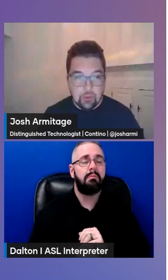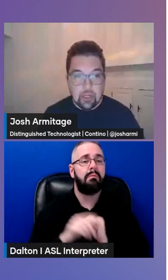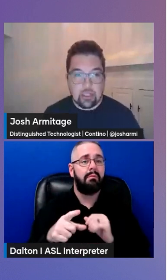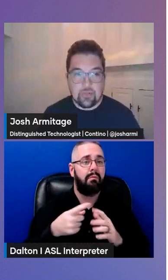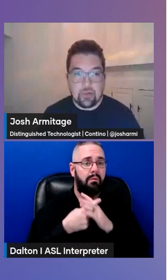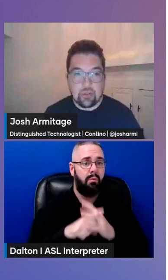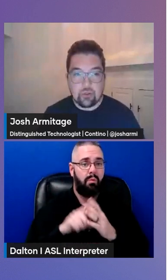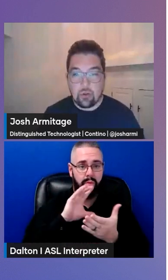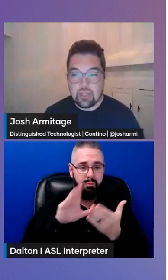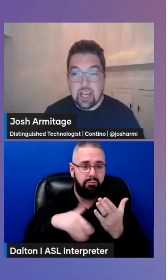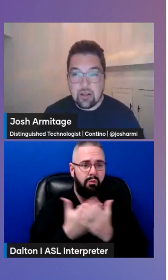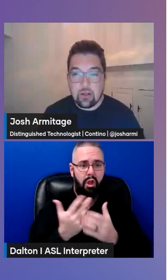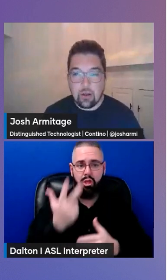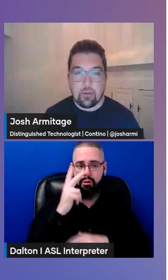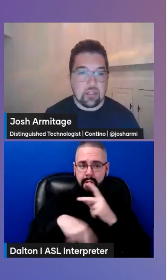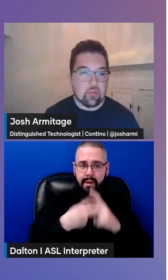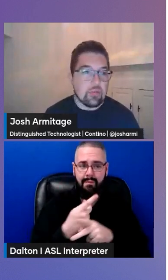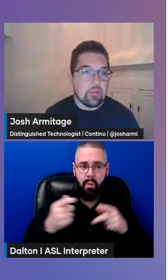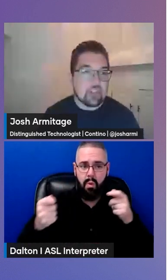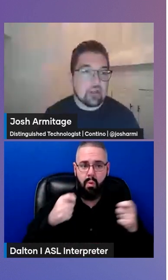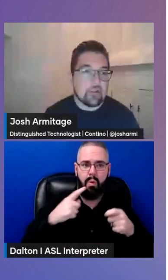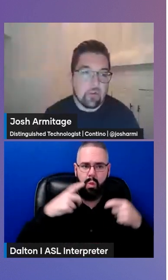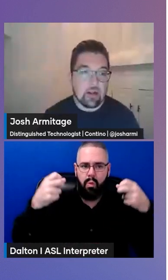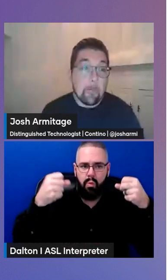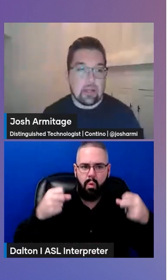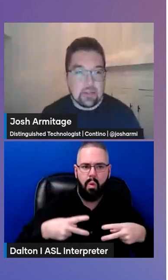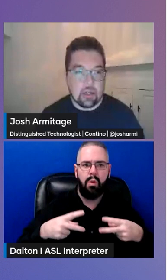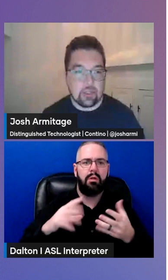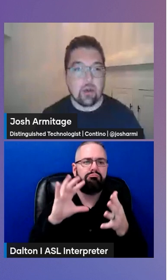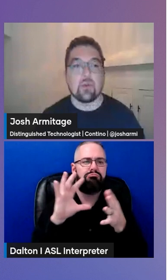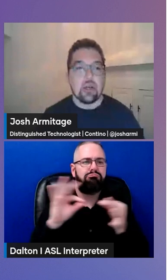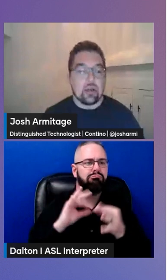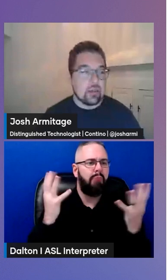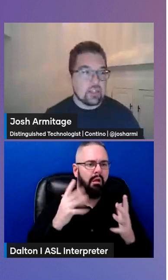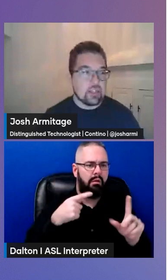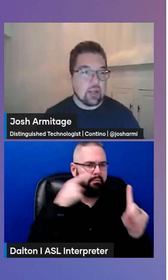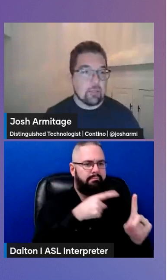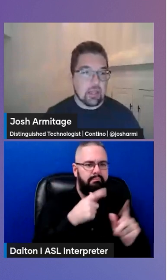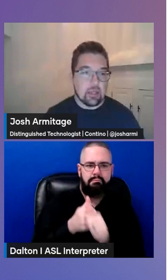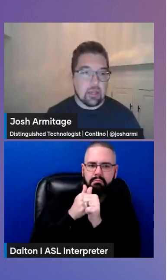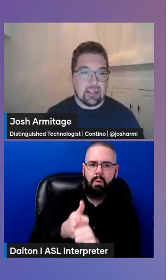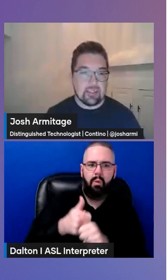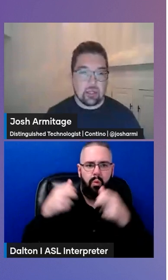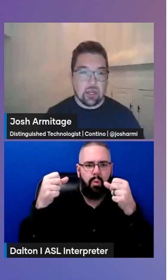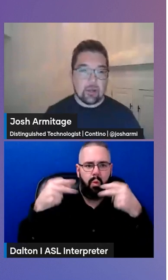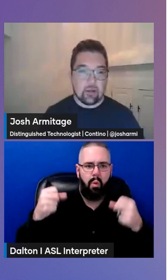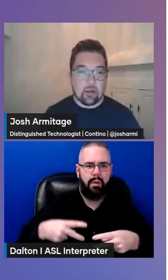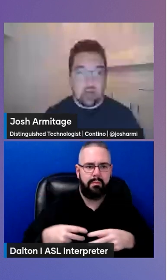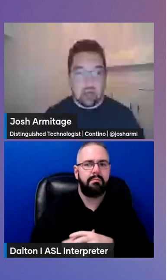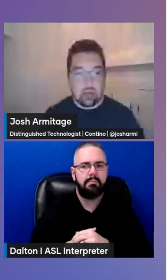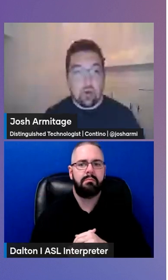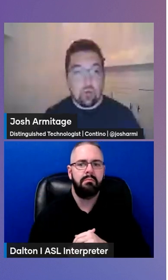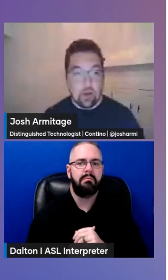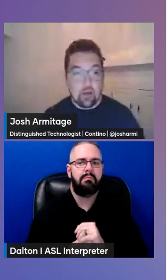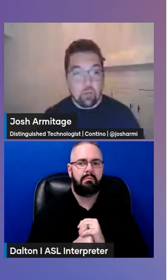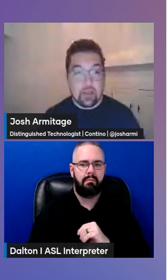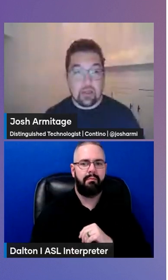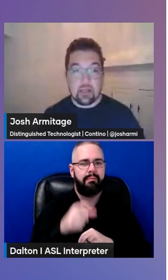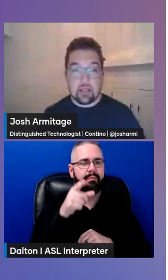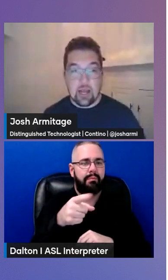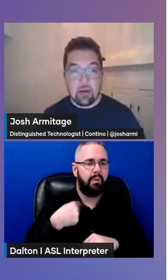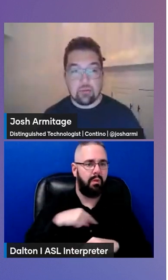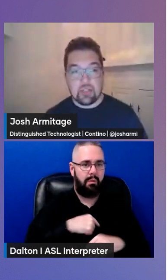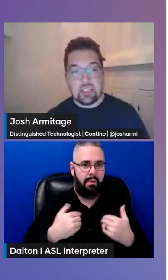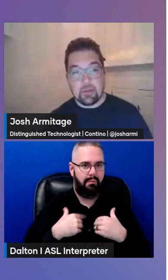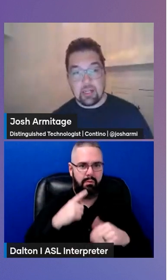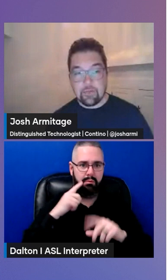kinds of controls in code, that's when we start talking about compliance as code. This is something that has come a long way with